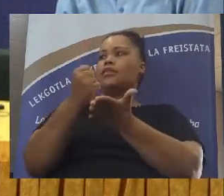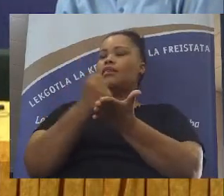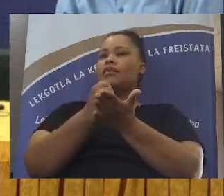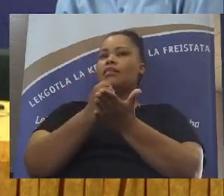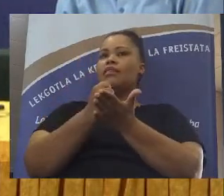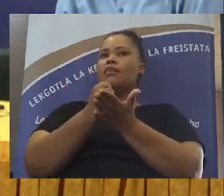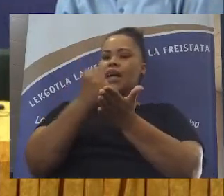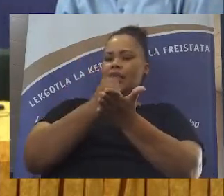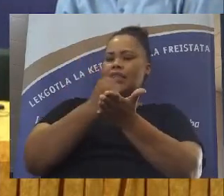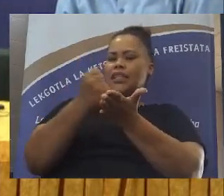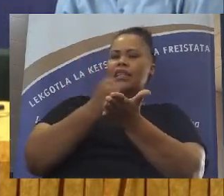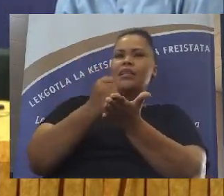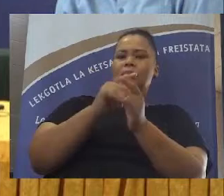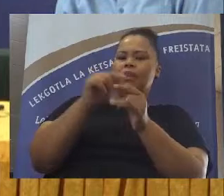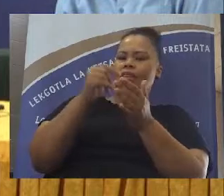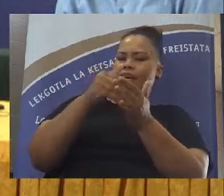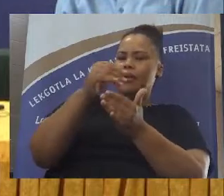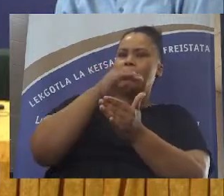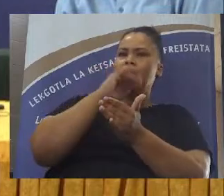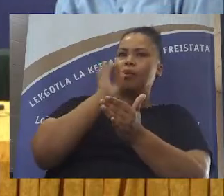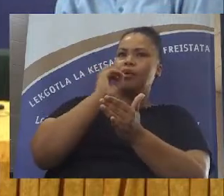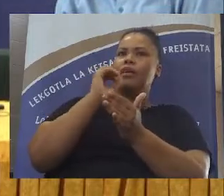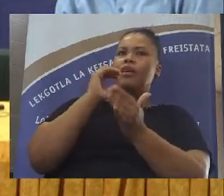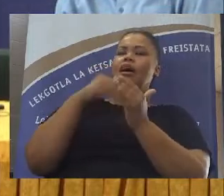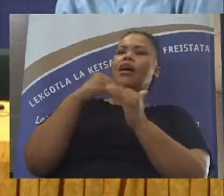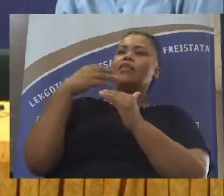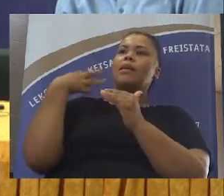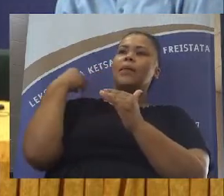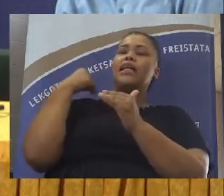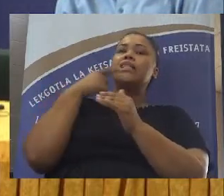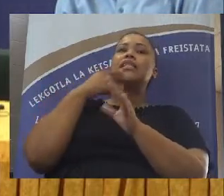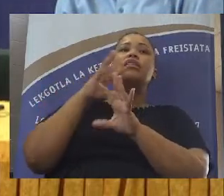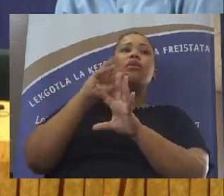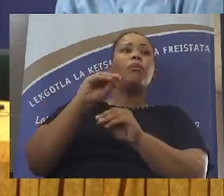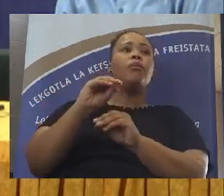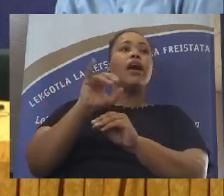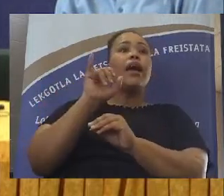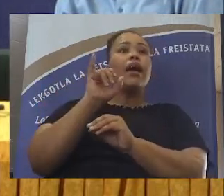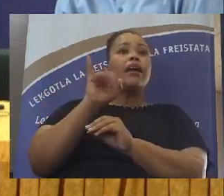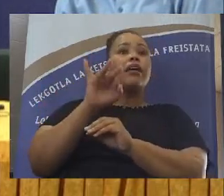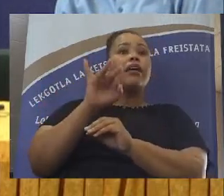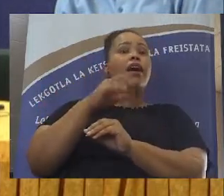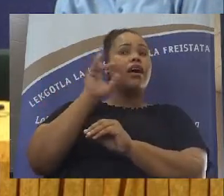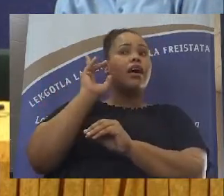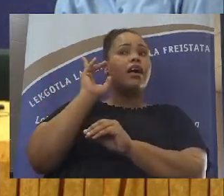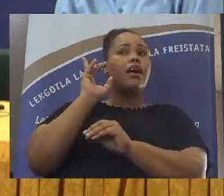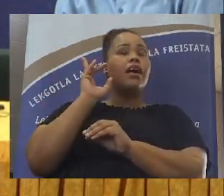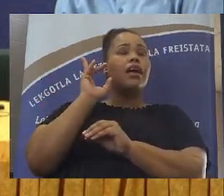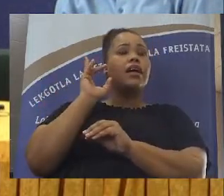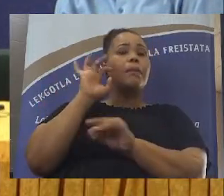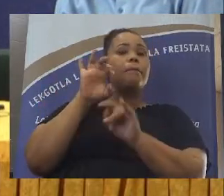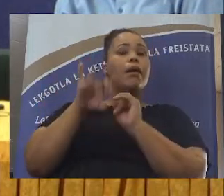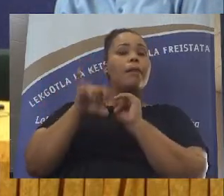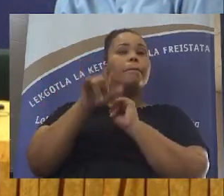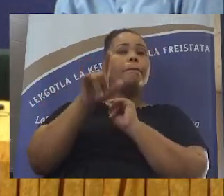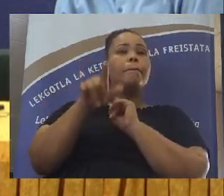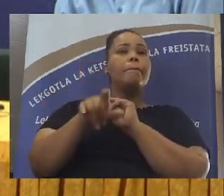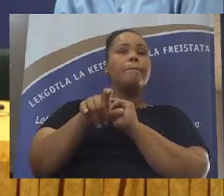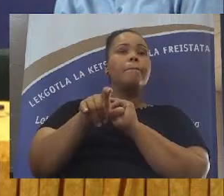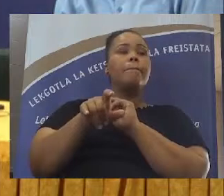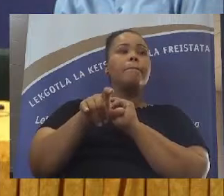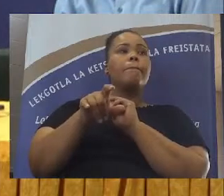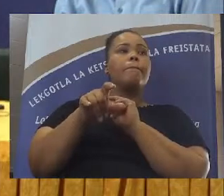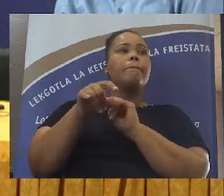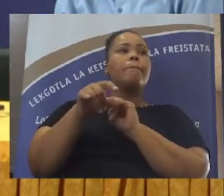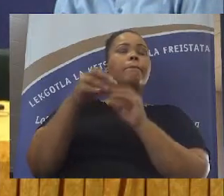meaning in that. And our minister said, stop it. If I find a person that establishes a